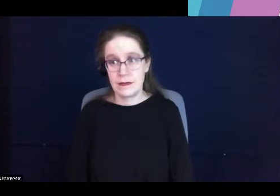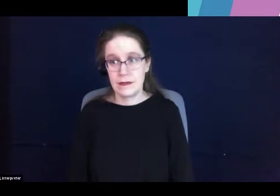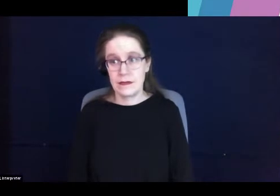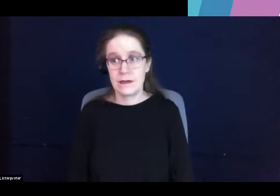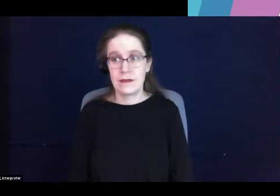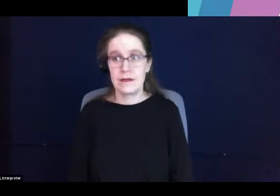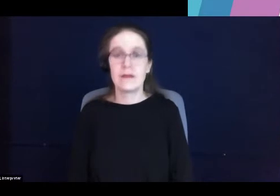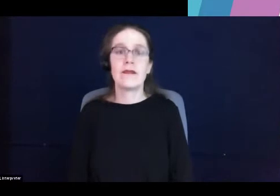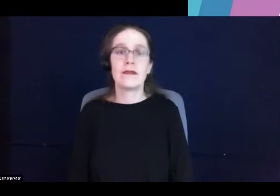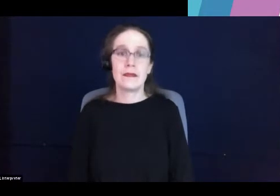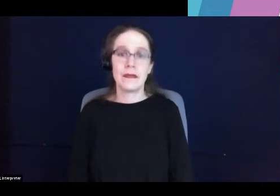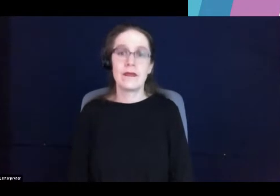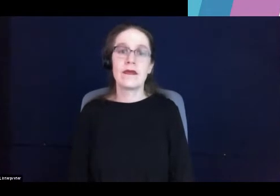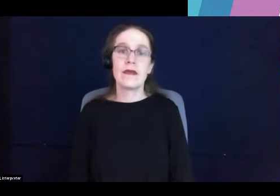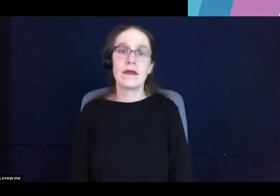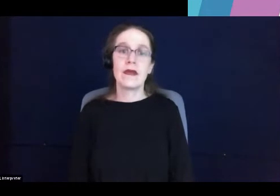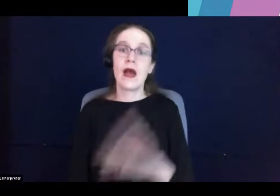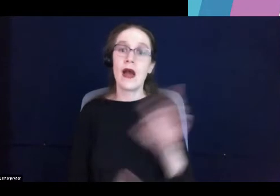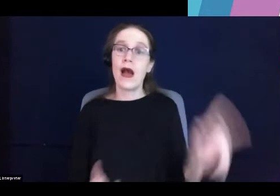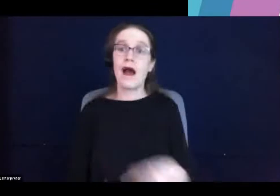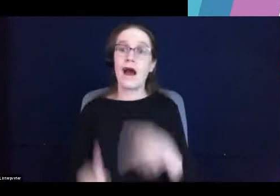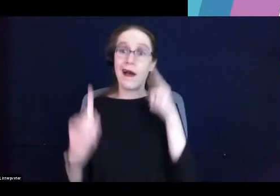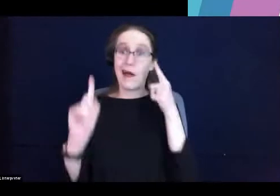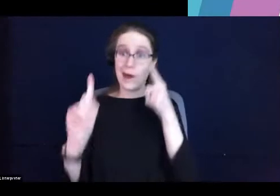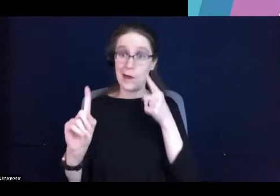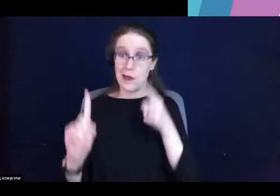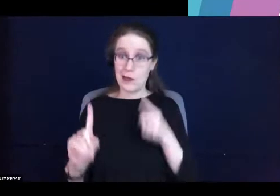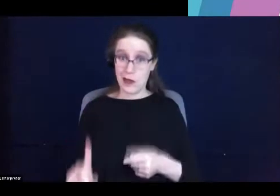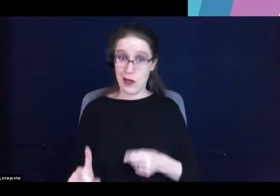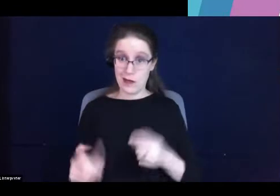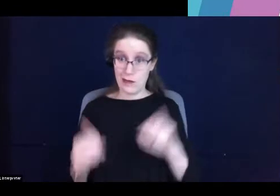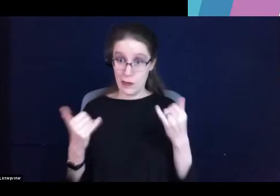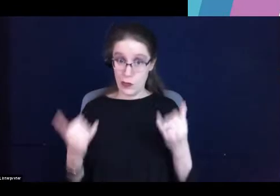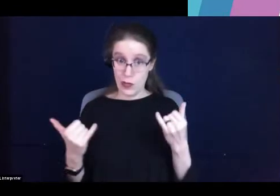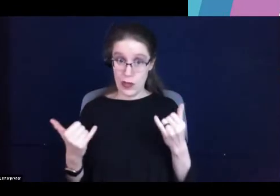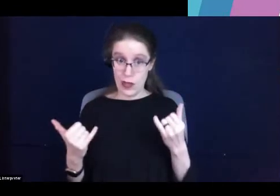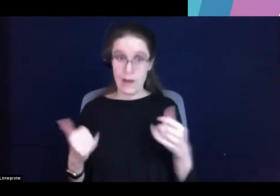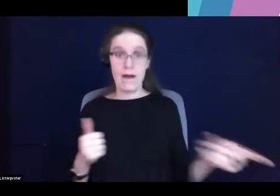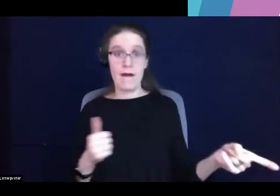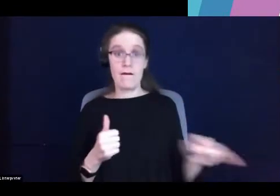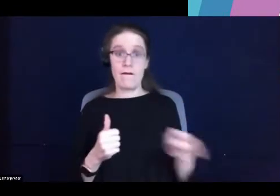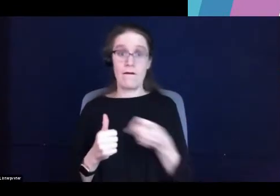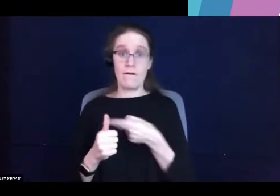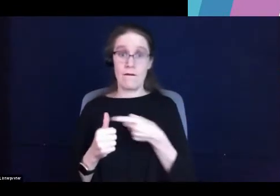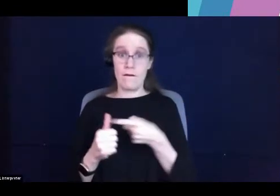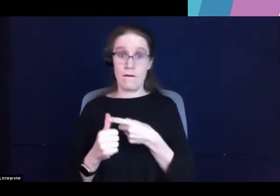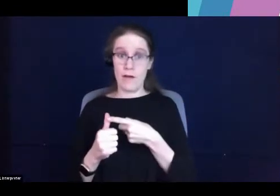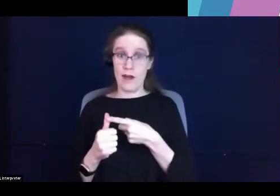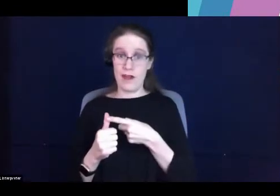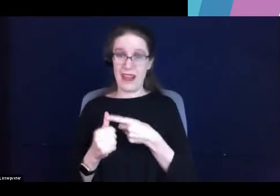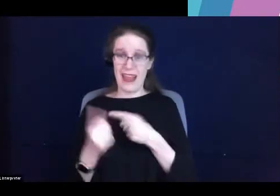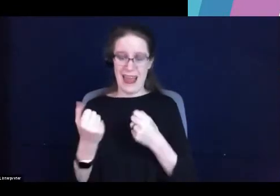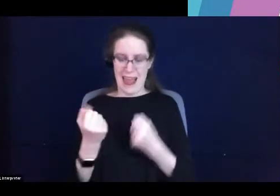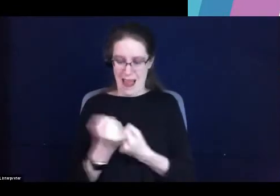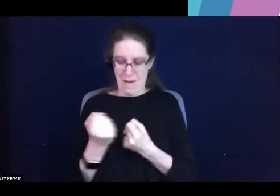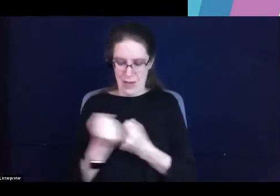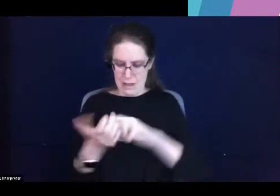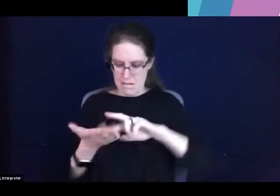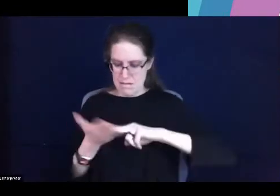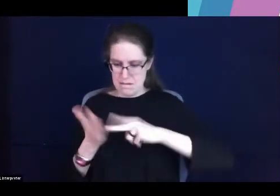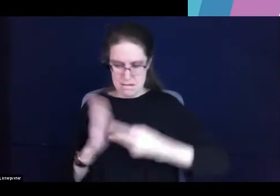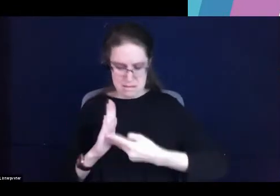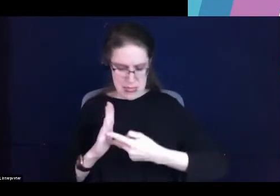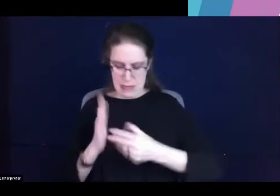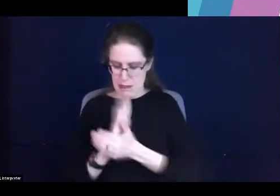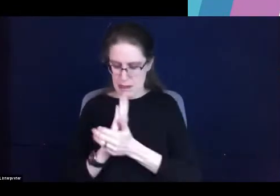Here are our objectives for today. First, we're going to identify the foundational skills of advocacy. Then we're going to define